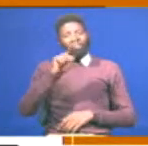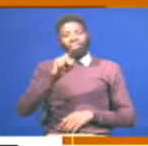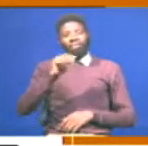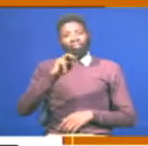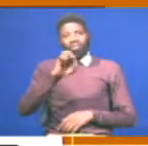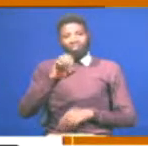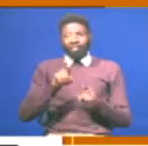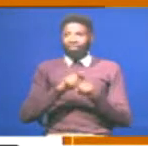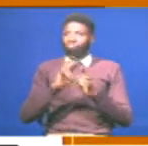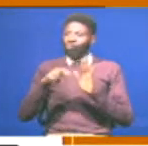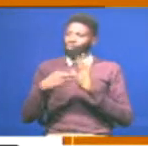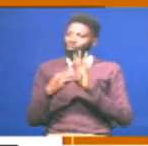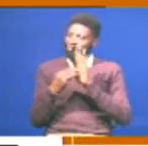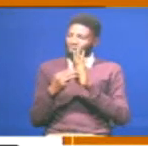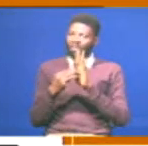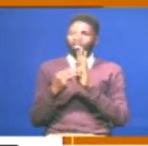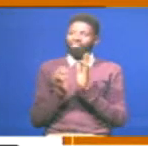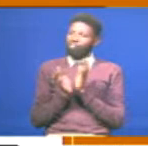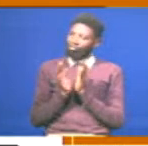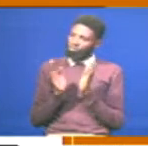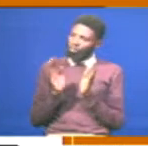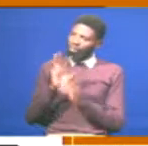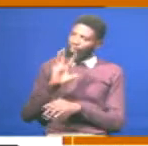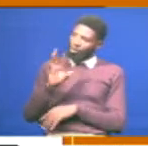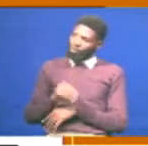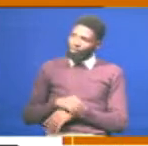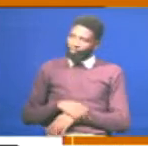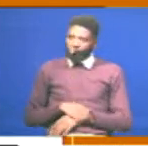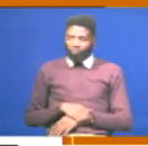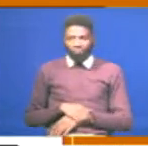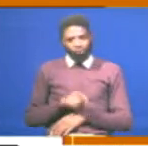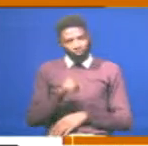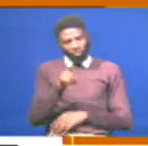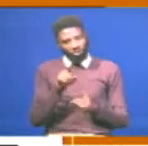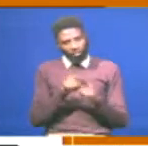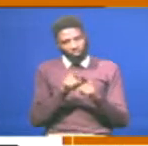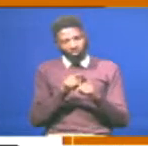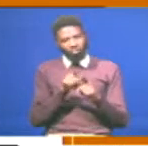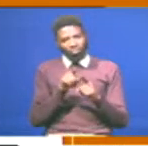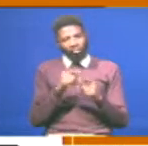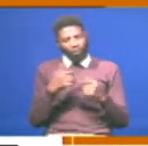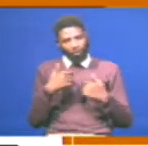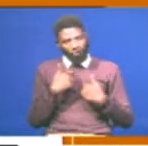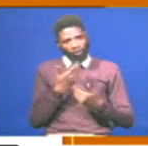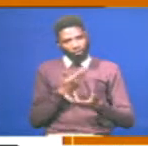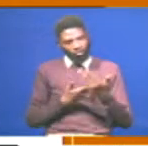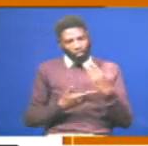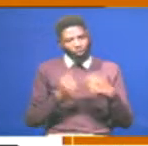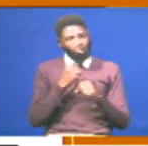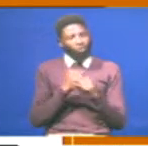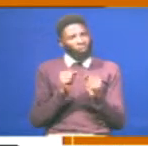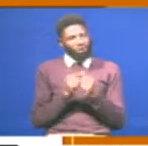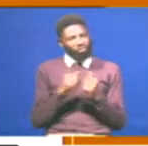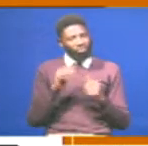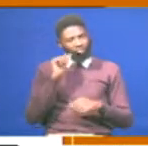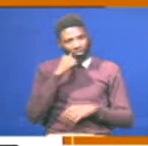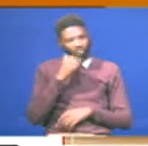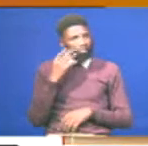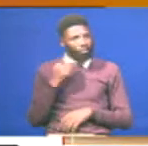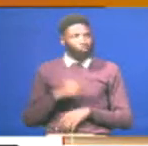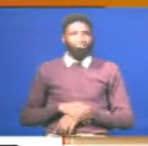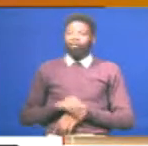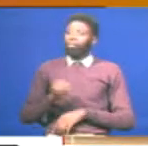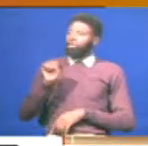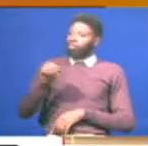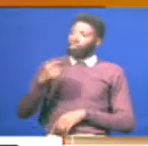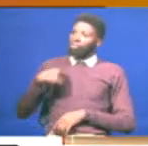Absolutely. For the whole of Africa, hasn't he? Absolutely. Yeah. And you having met him personally must be an amazing experience. Absolutely. And we used to brief